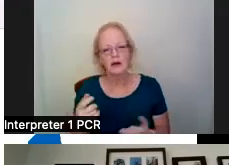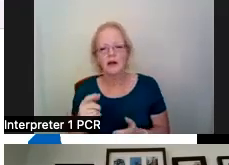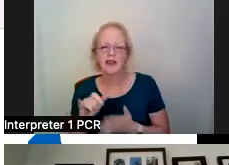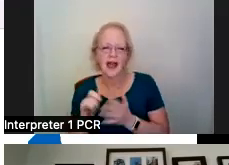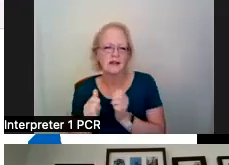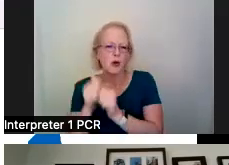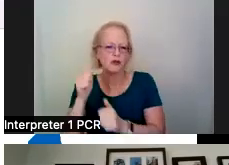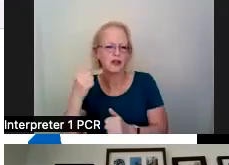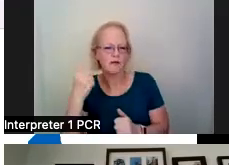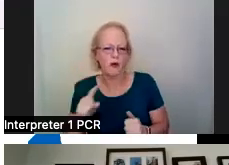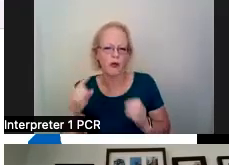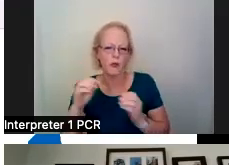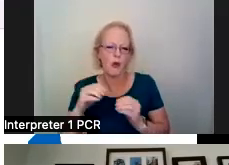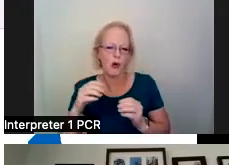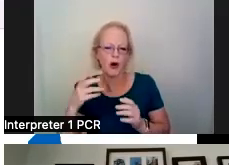higher income individuals.